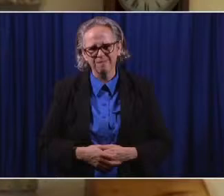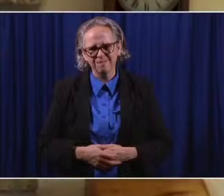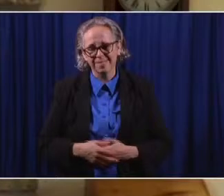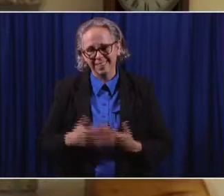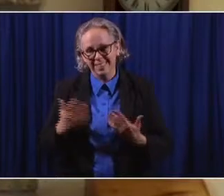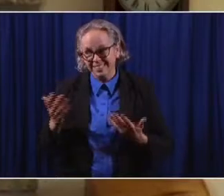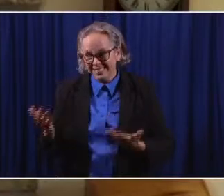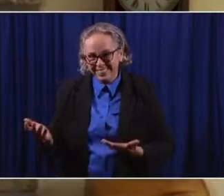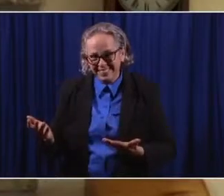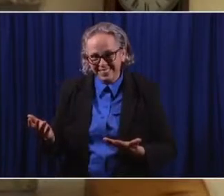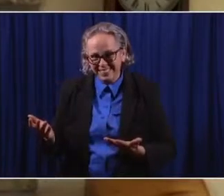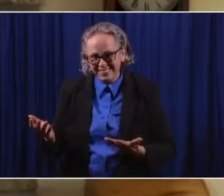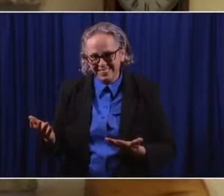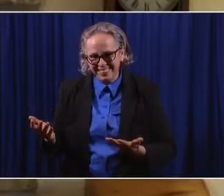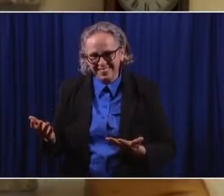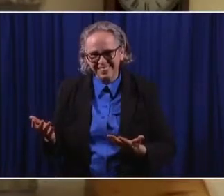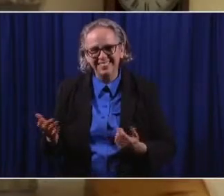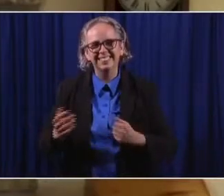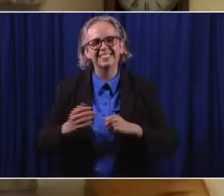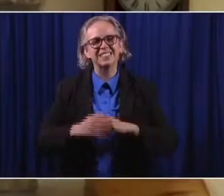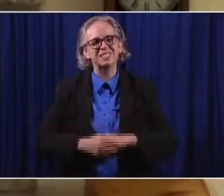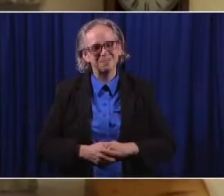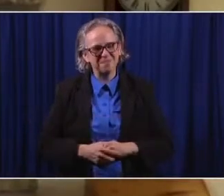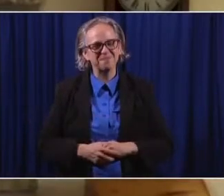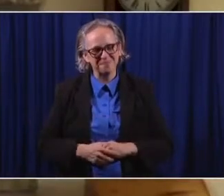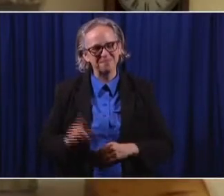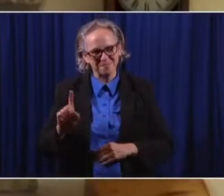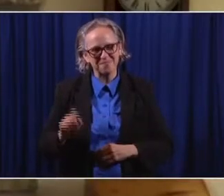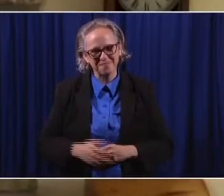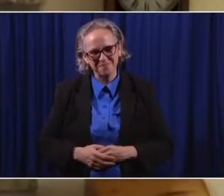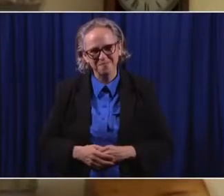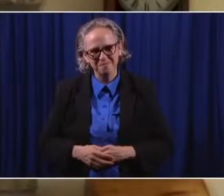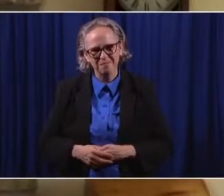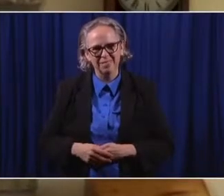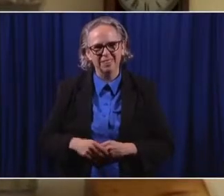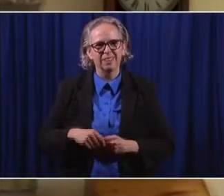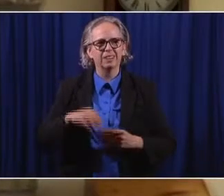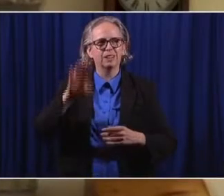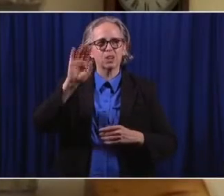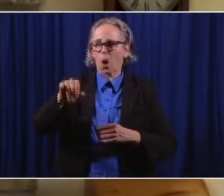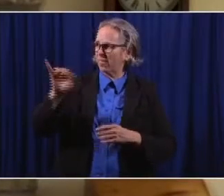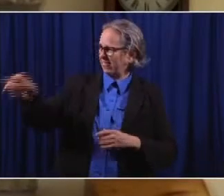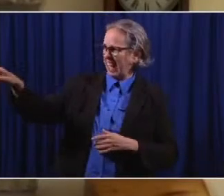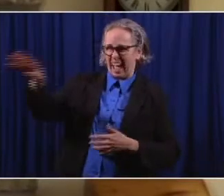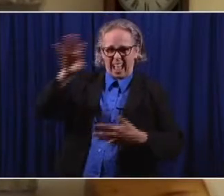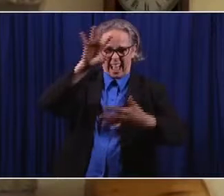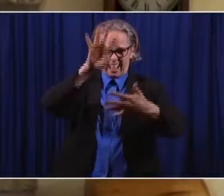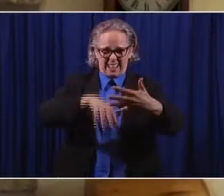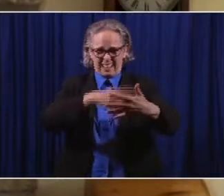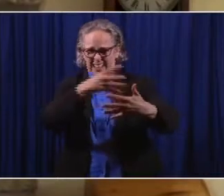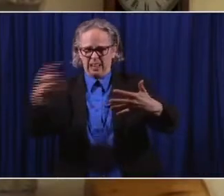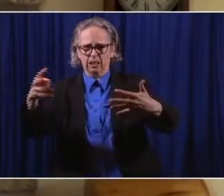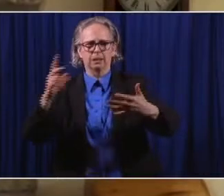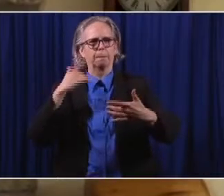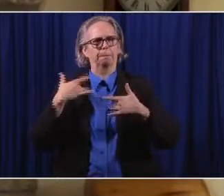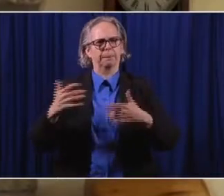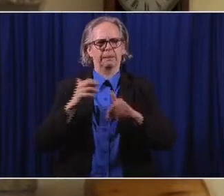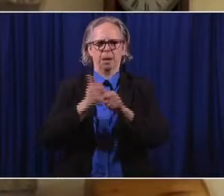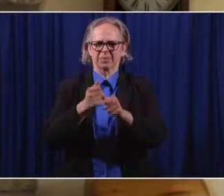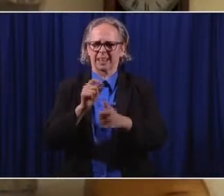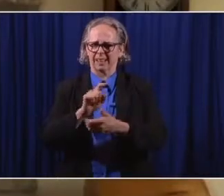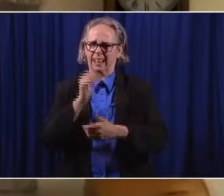Let me go to another chart. We update this daily. At 2 o'clock, we'll go to the next one, Eric.